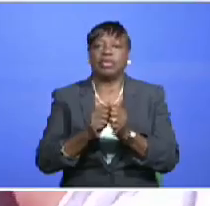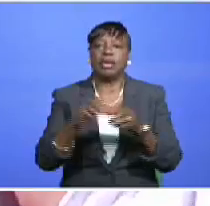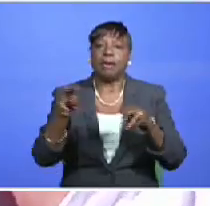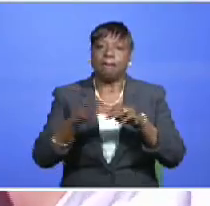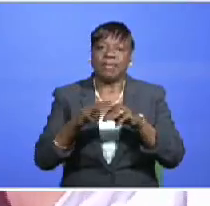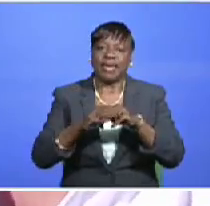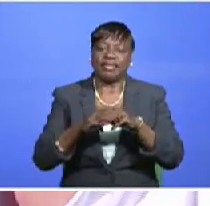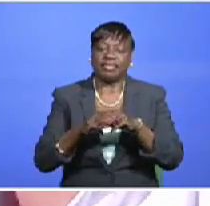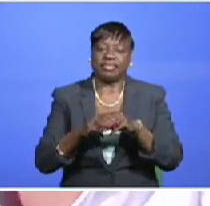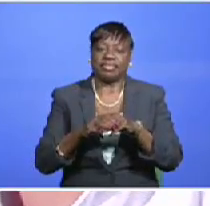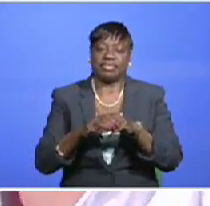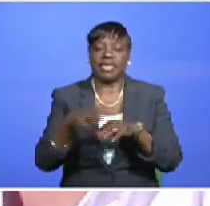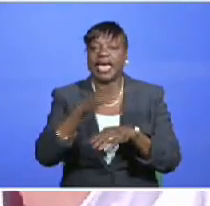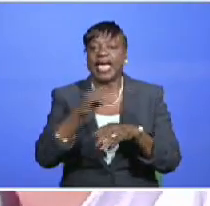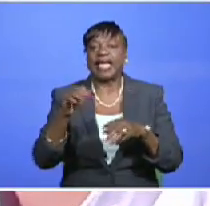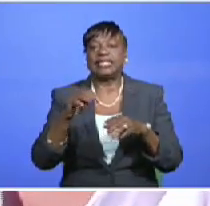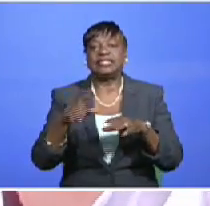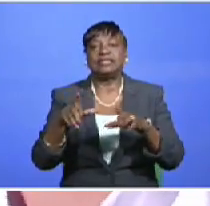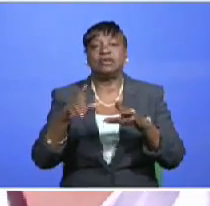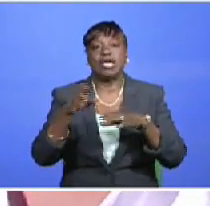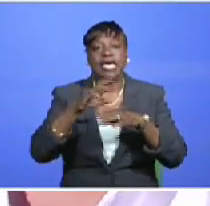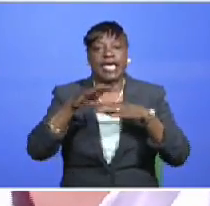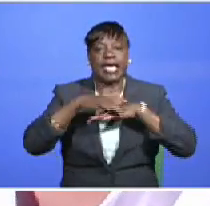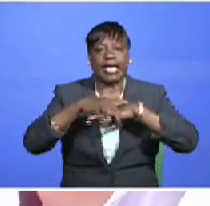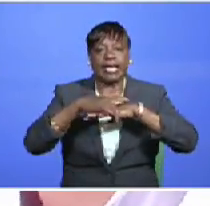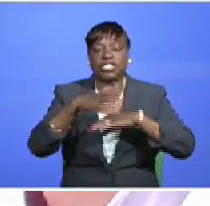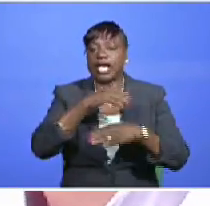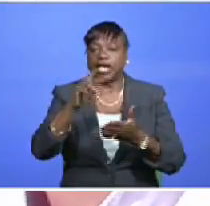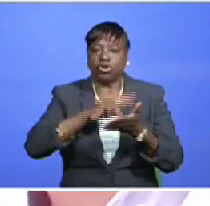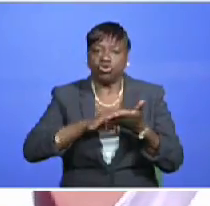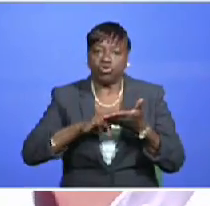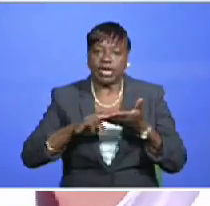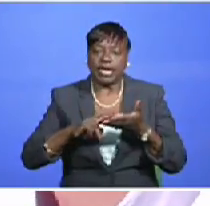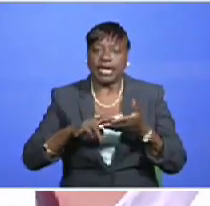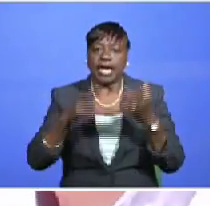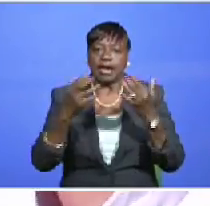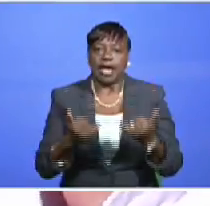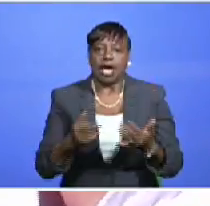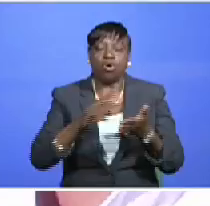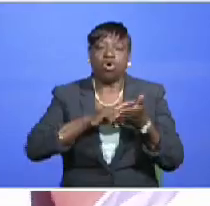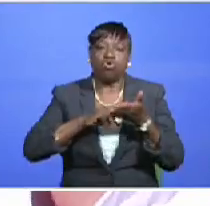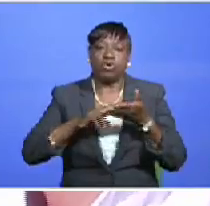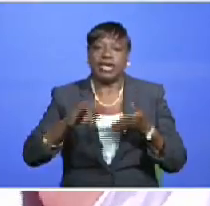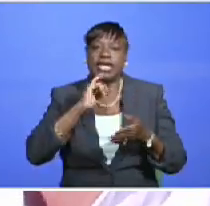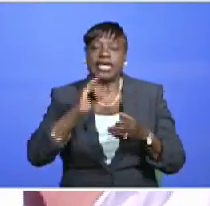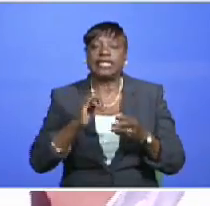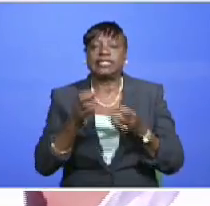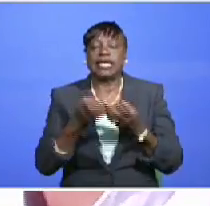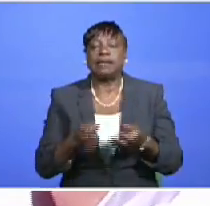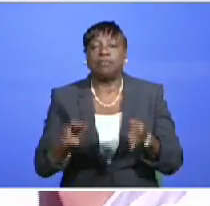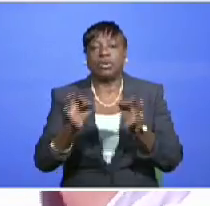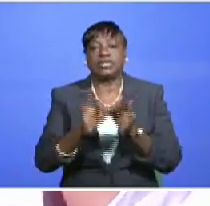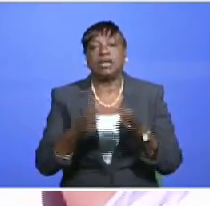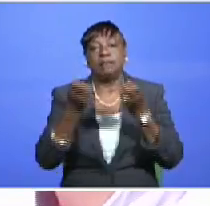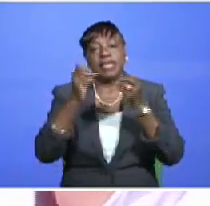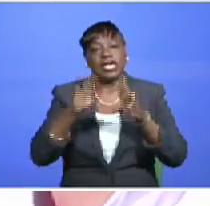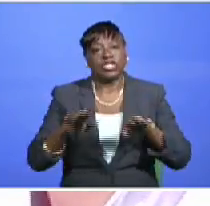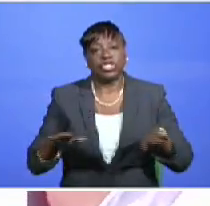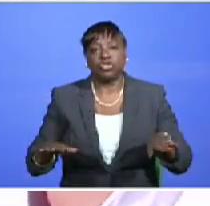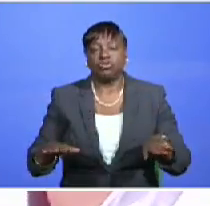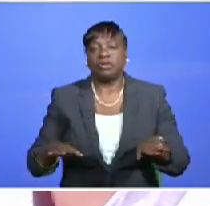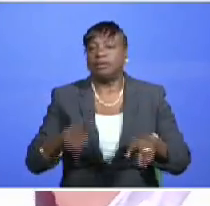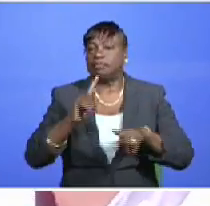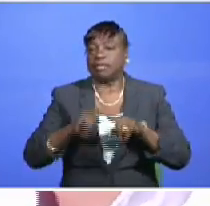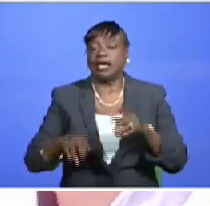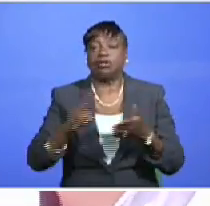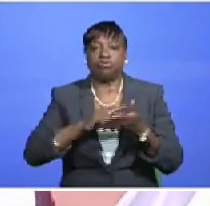maths and also English and reading. And right now, reading is essential, and a lot of kids suffer within that area. So